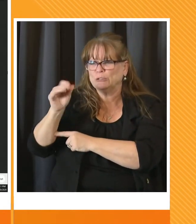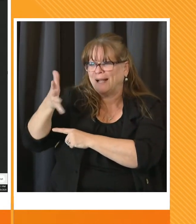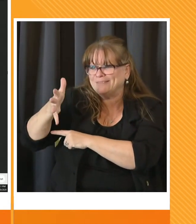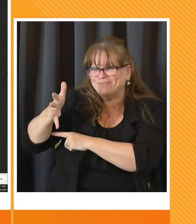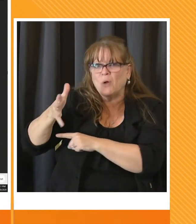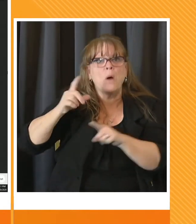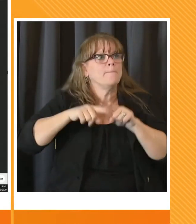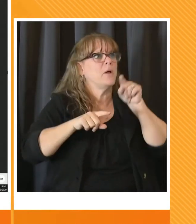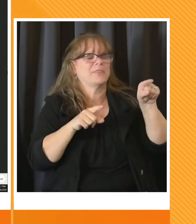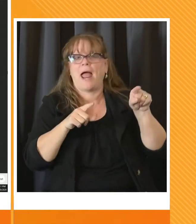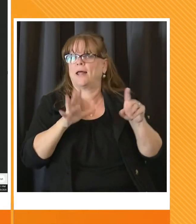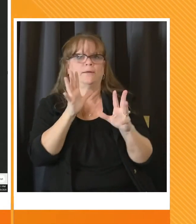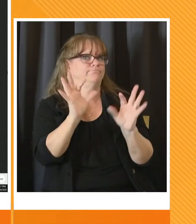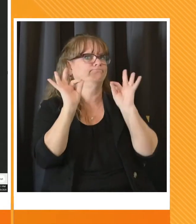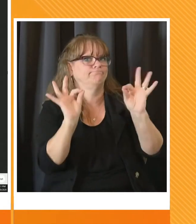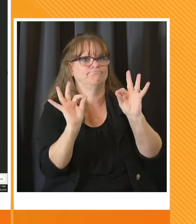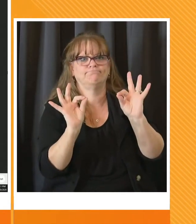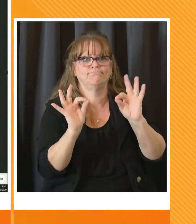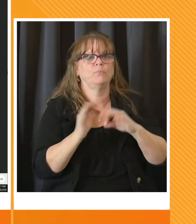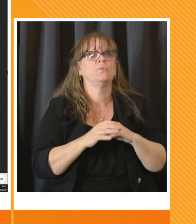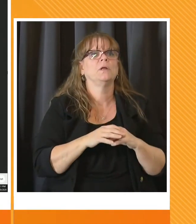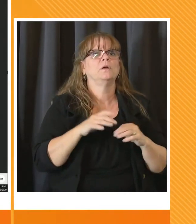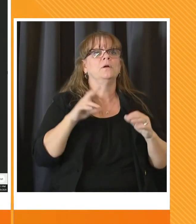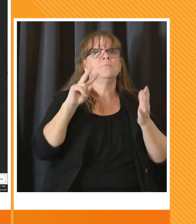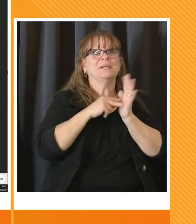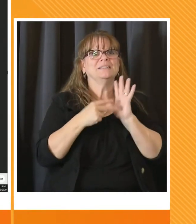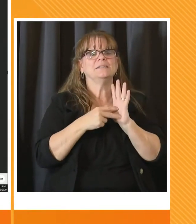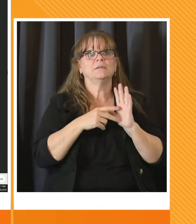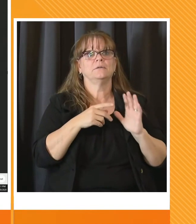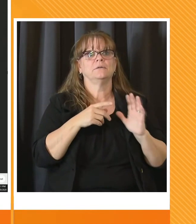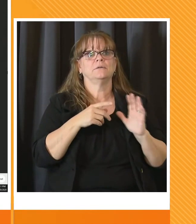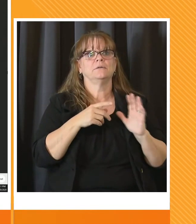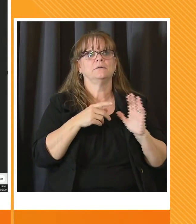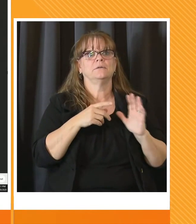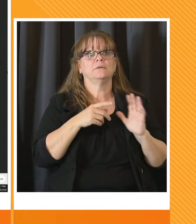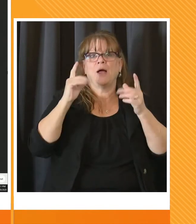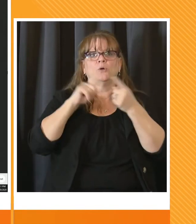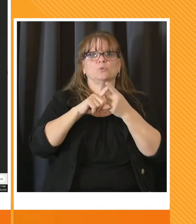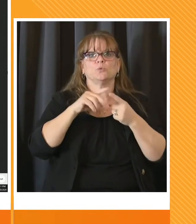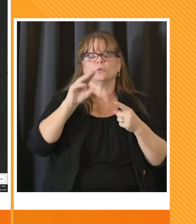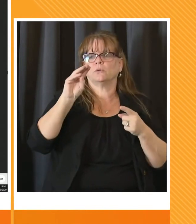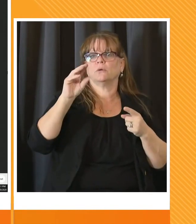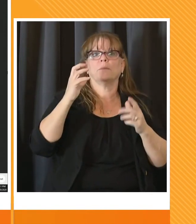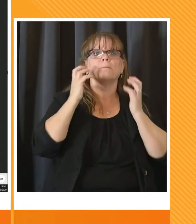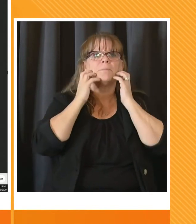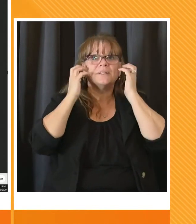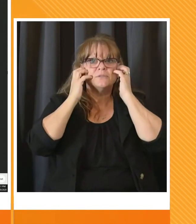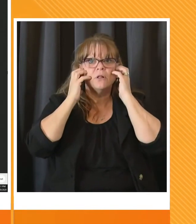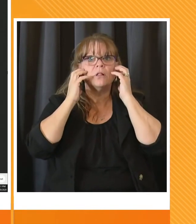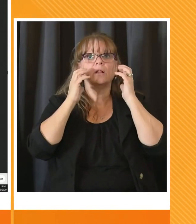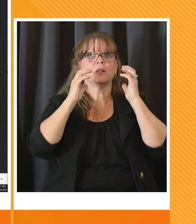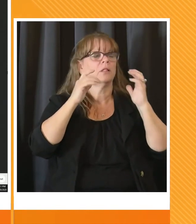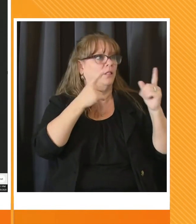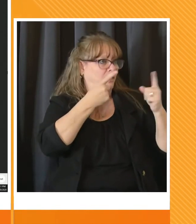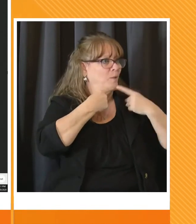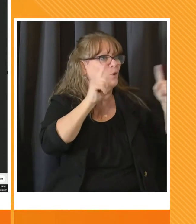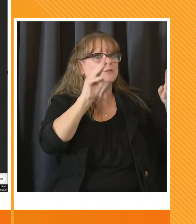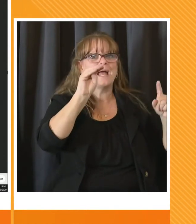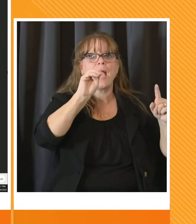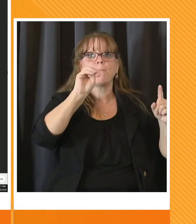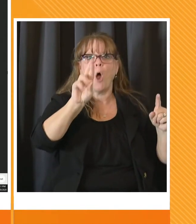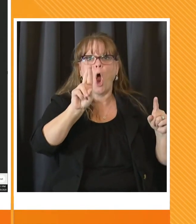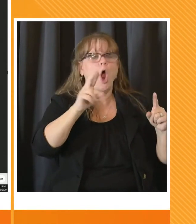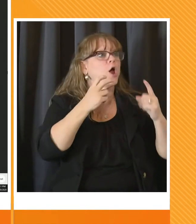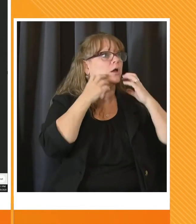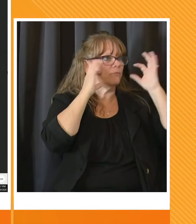Now, deploying this vaccine is the great newest challenge to public health and the response to